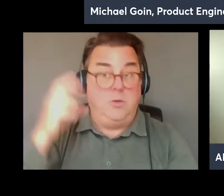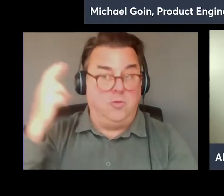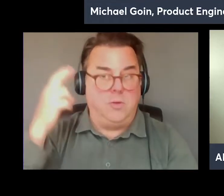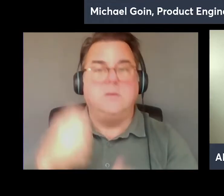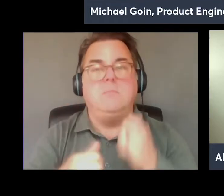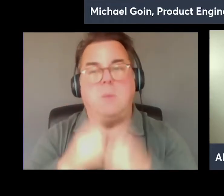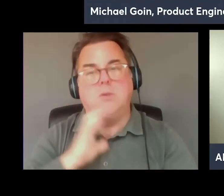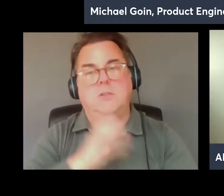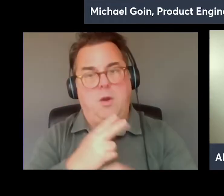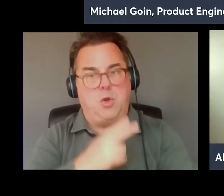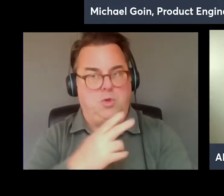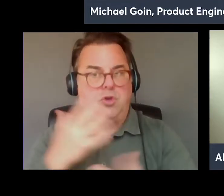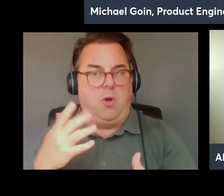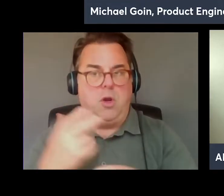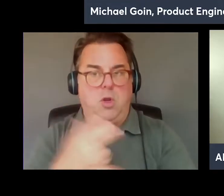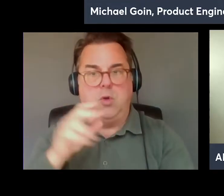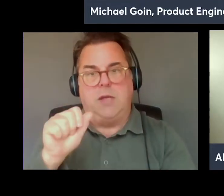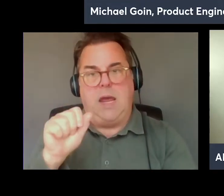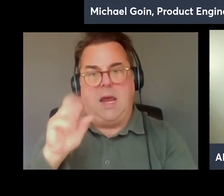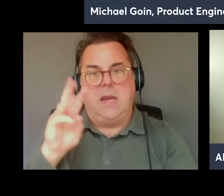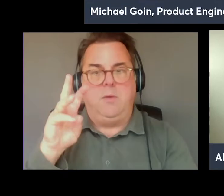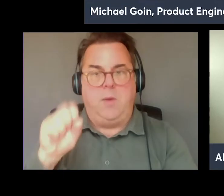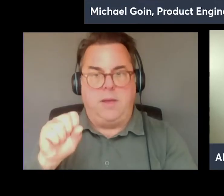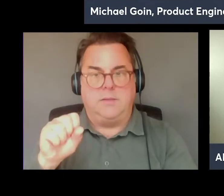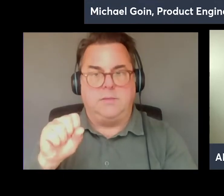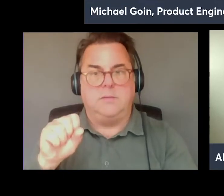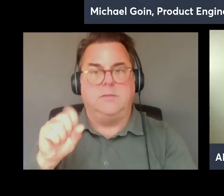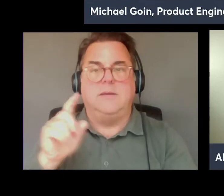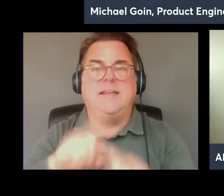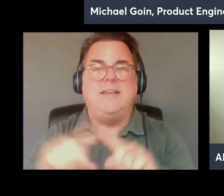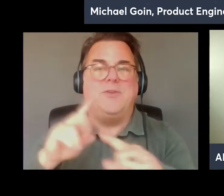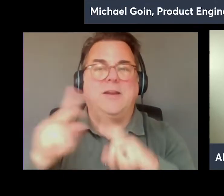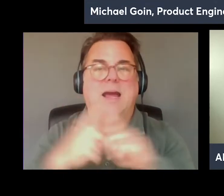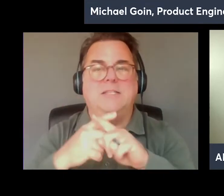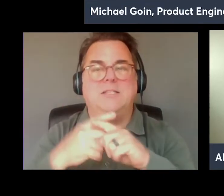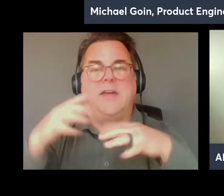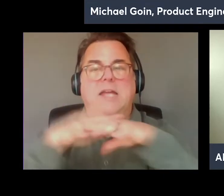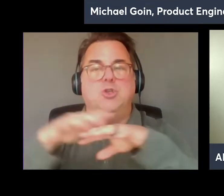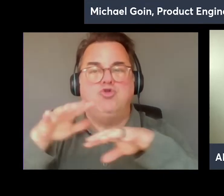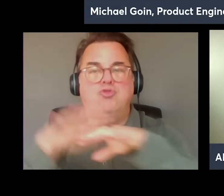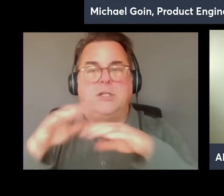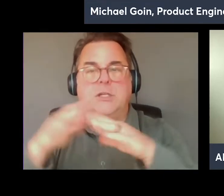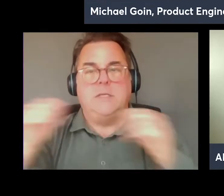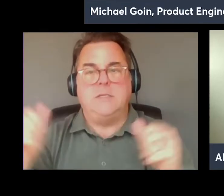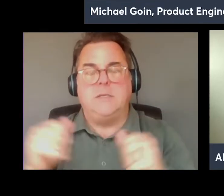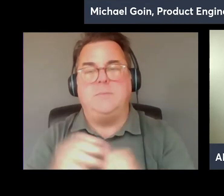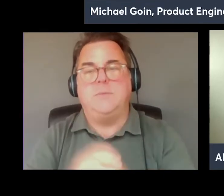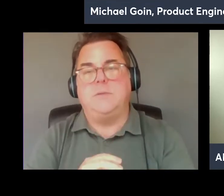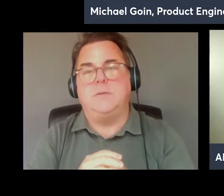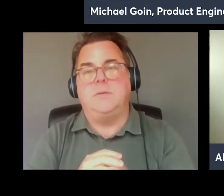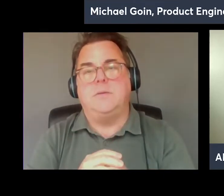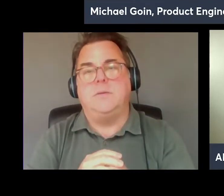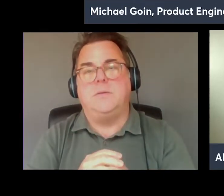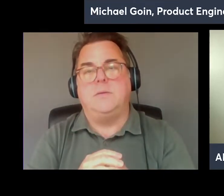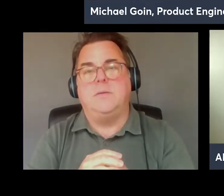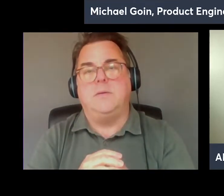using AWS. They're using all of these various integrations or special environments.